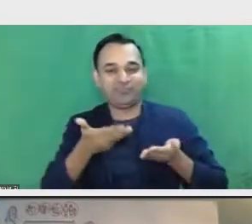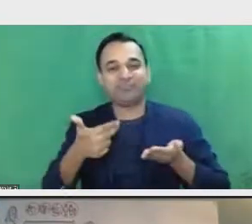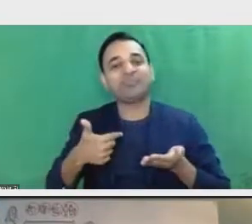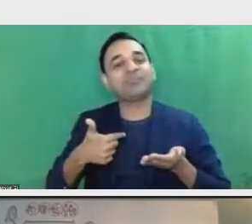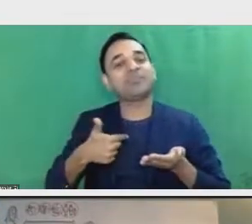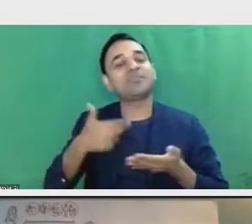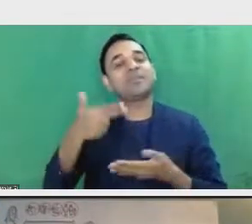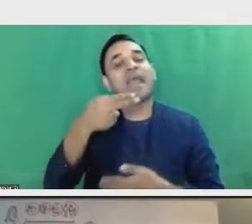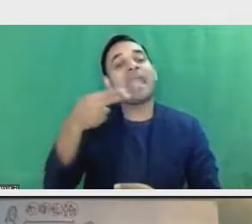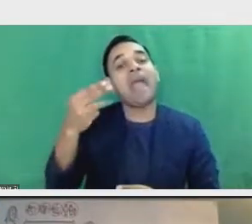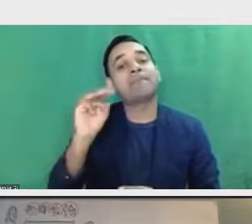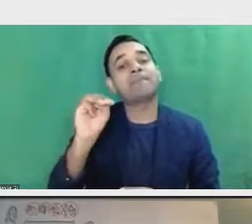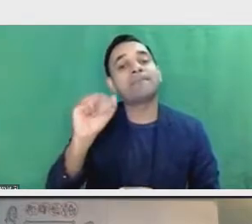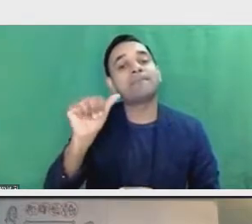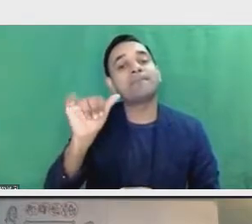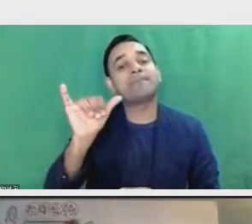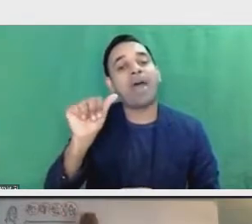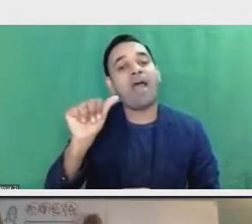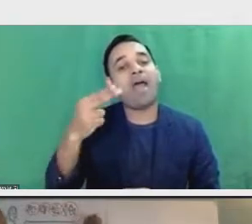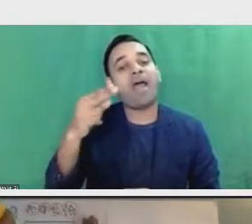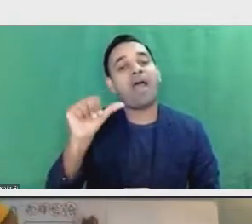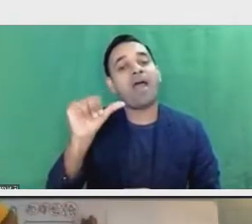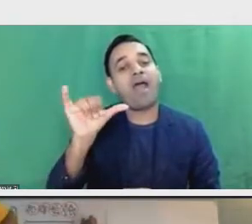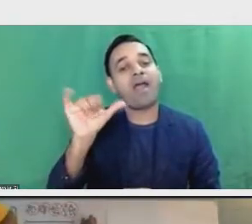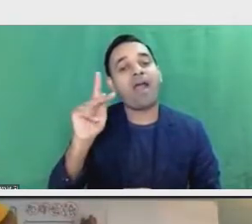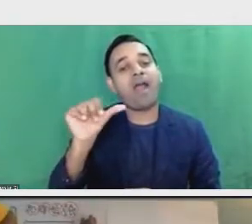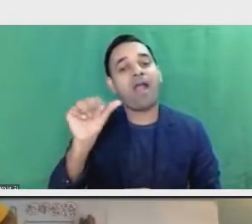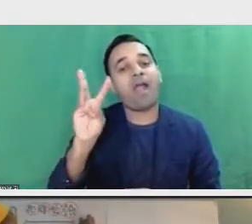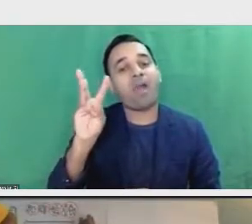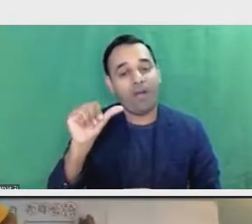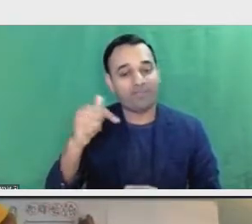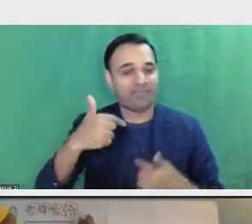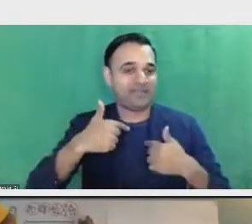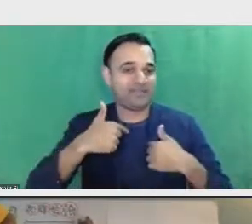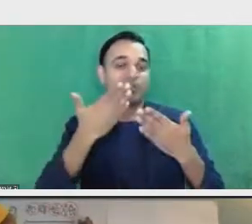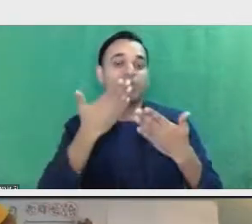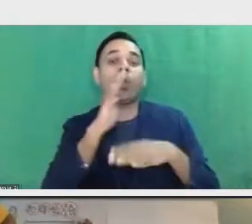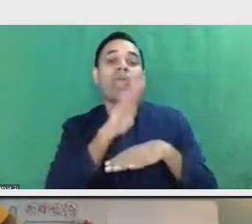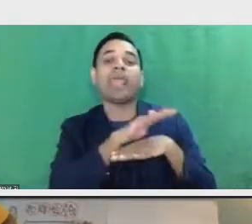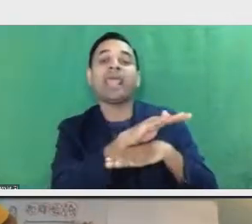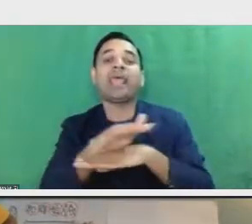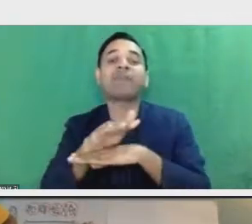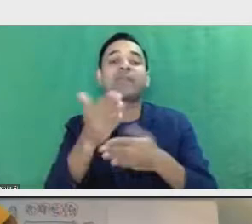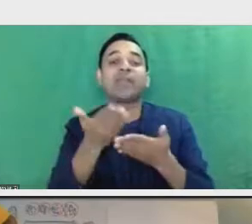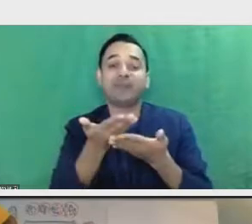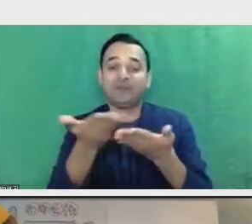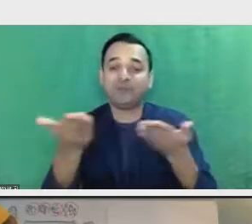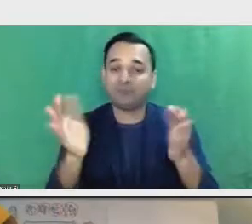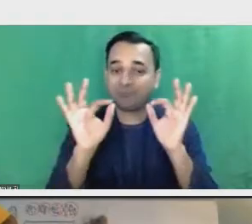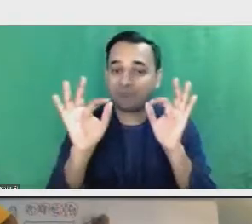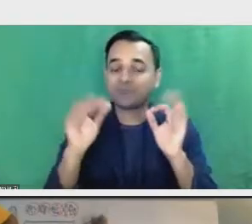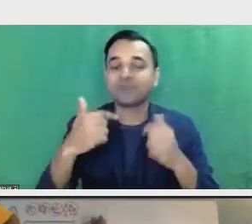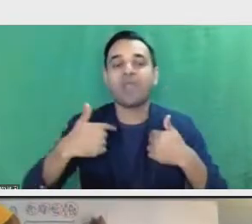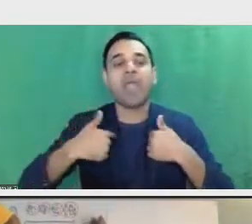to you all from this part of the world. I am a senior presenter at BBC Africa, and I am